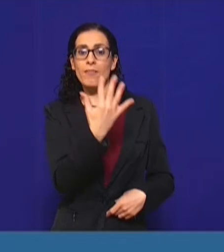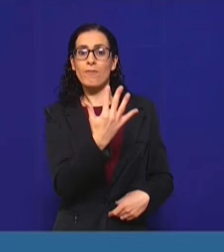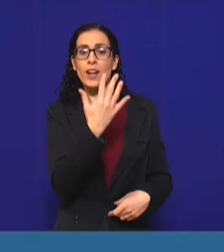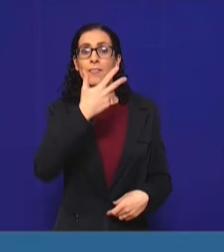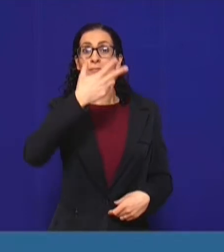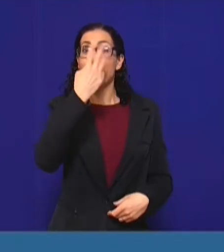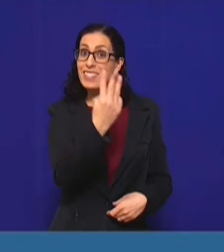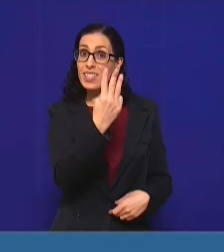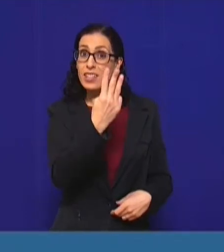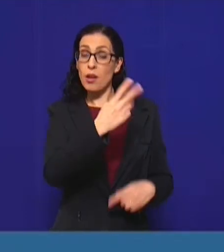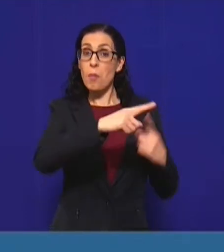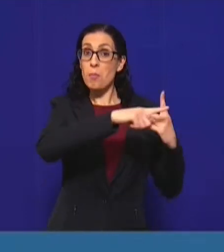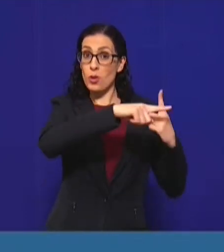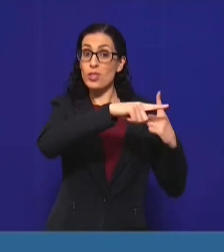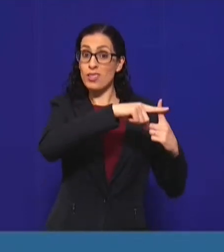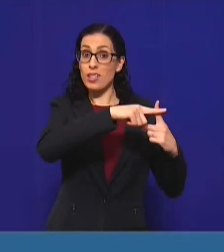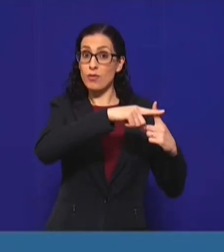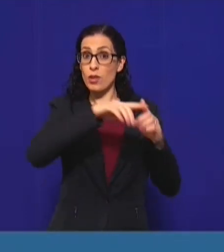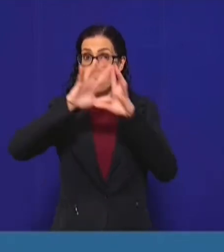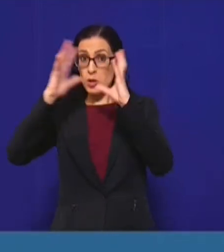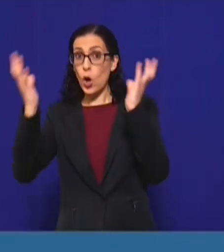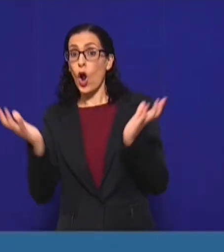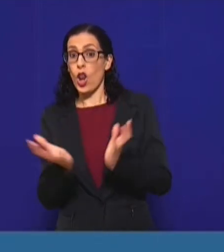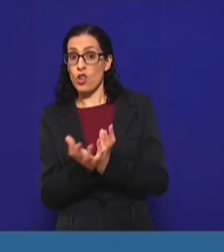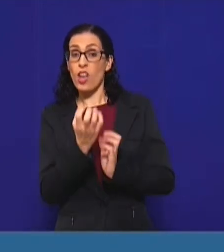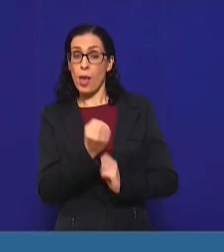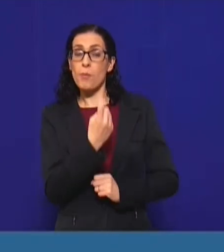attivi mit-total ta' każijiet pożittivi li għandna.